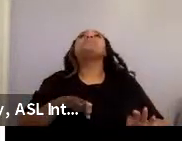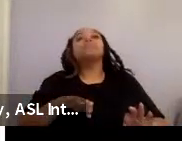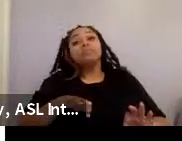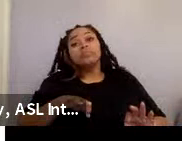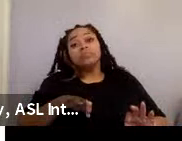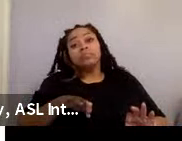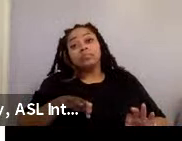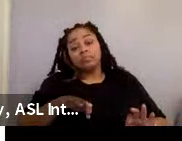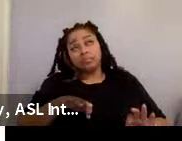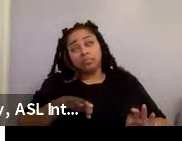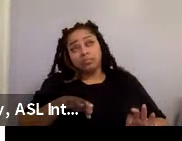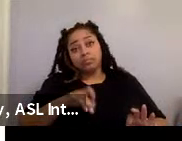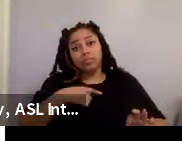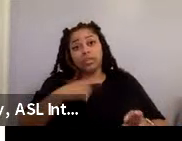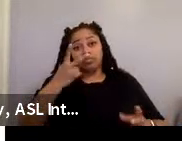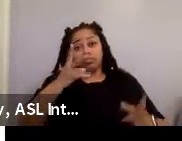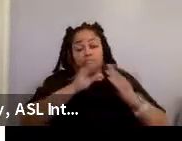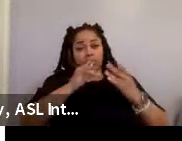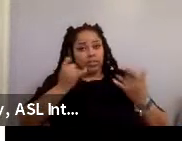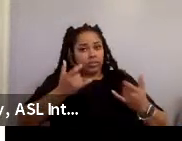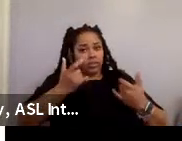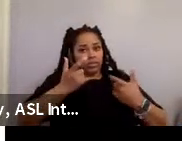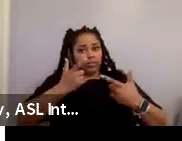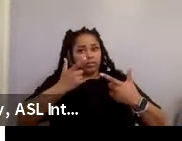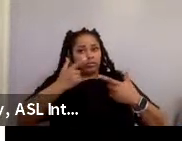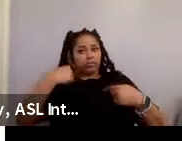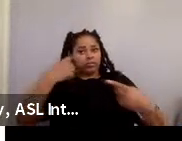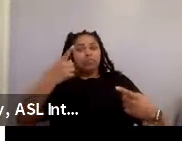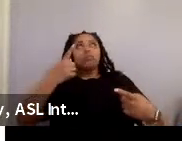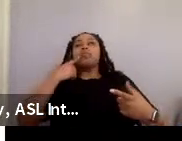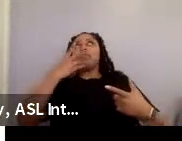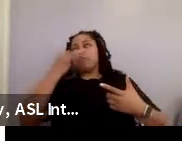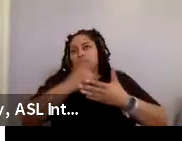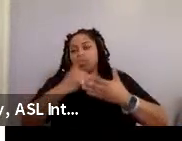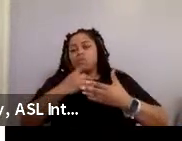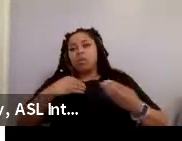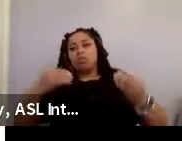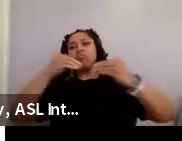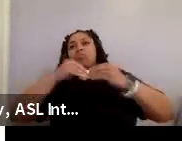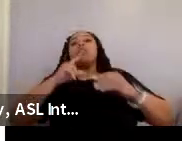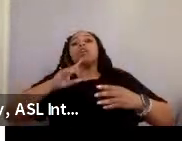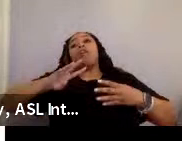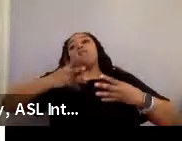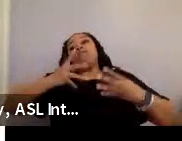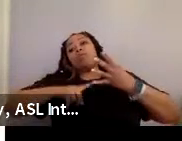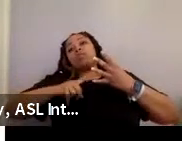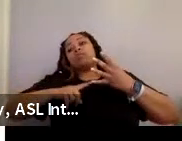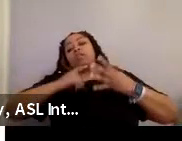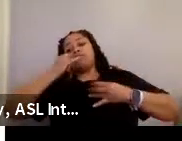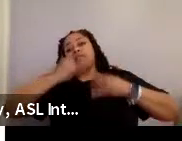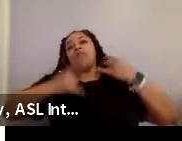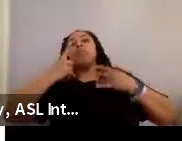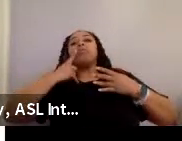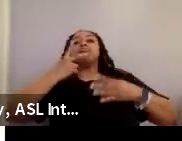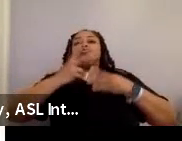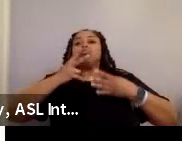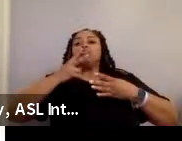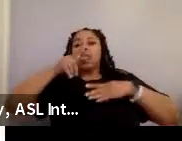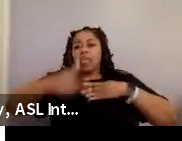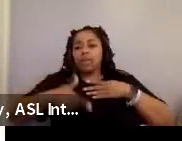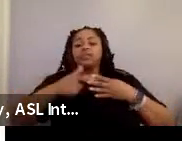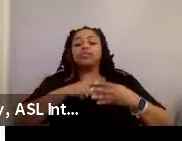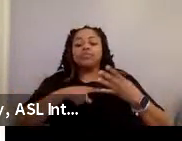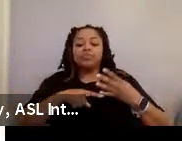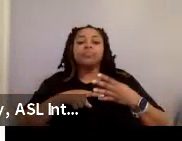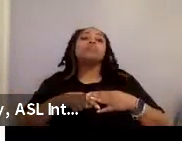We've had 2 sessions at this point. We're having another one in a couple weeks, and our fourth and final session 2 weeks after that.